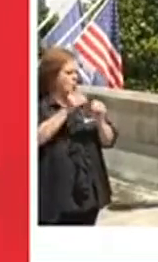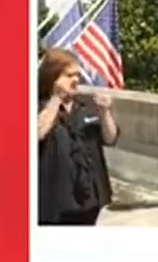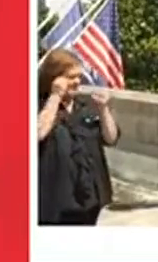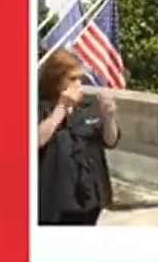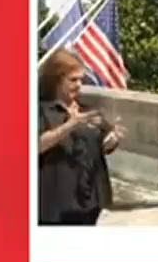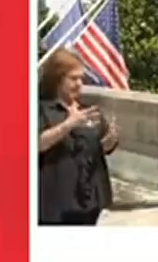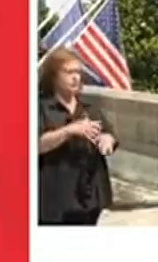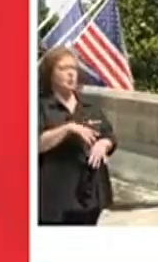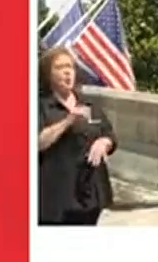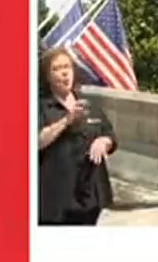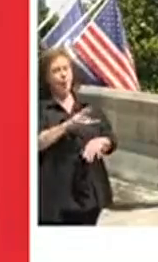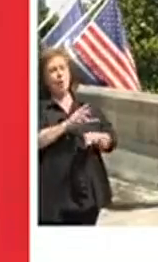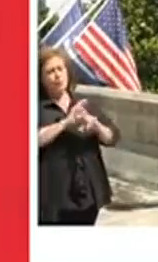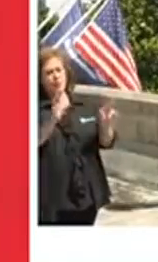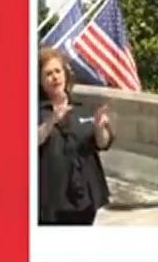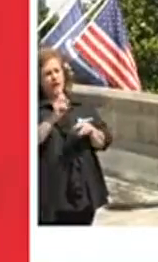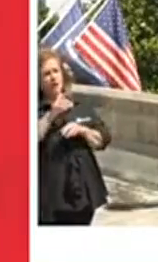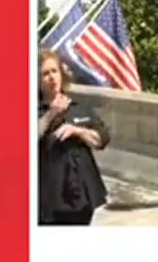website, ready.nola.gov.